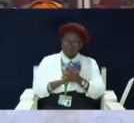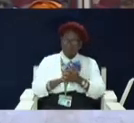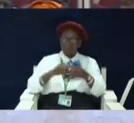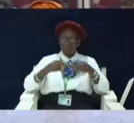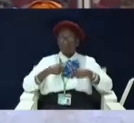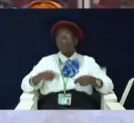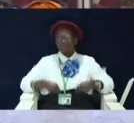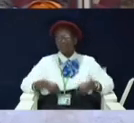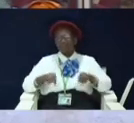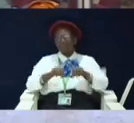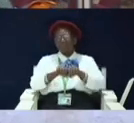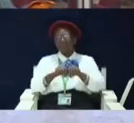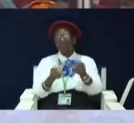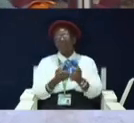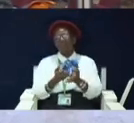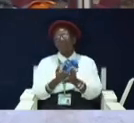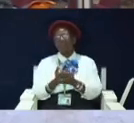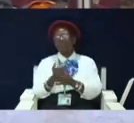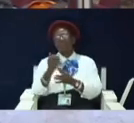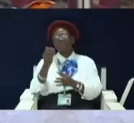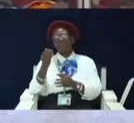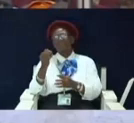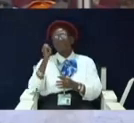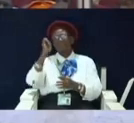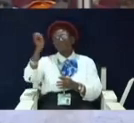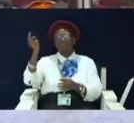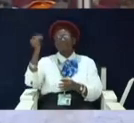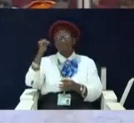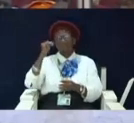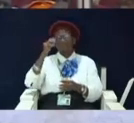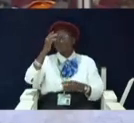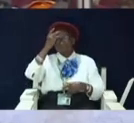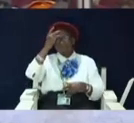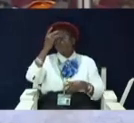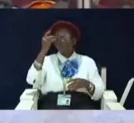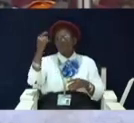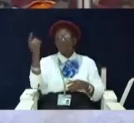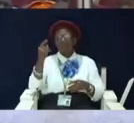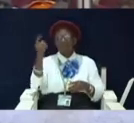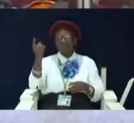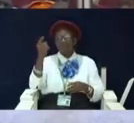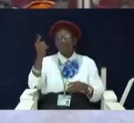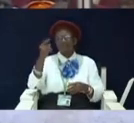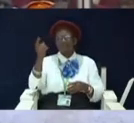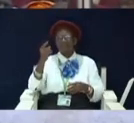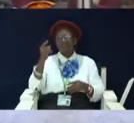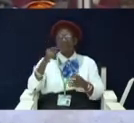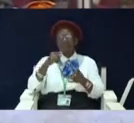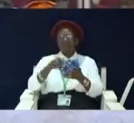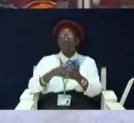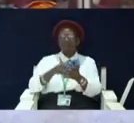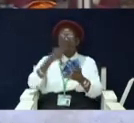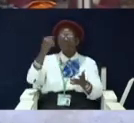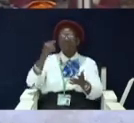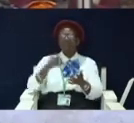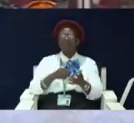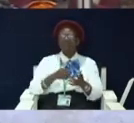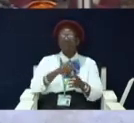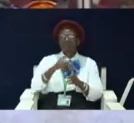breakthrough, he was sick only once. When he was about to go, and the